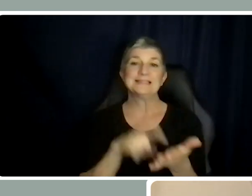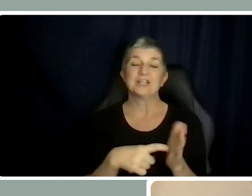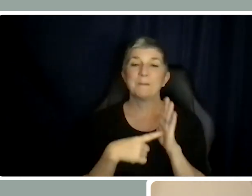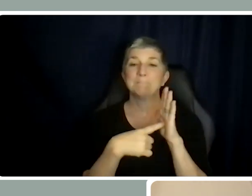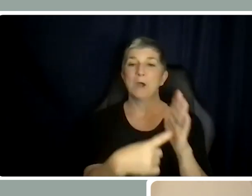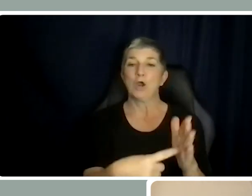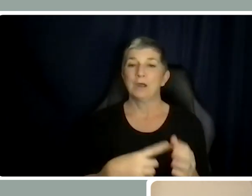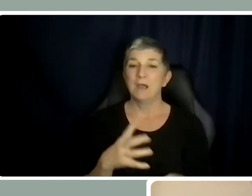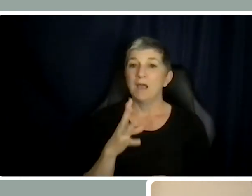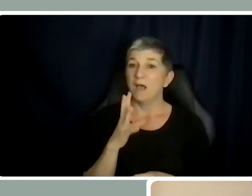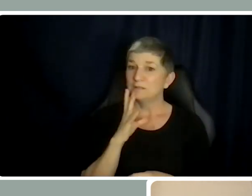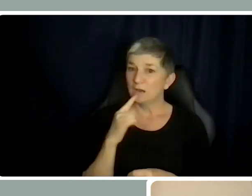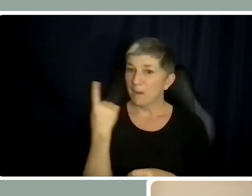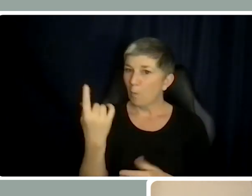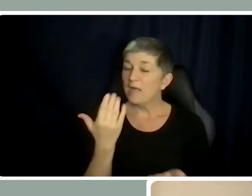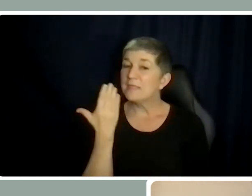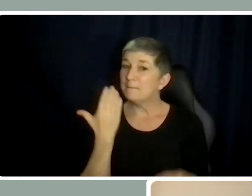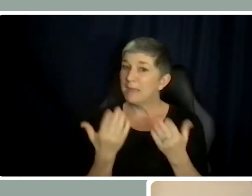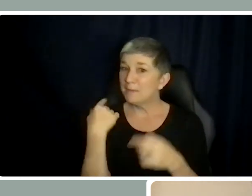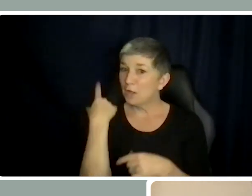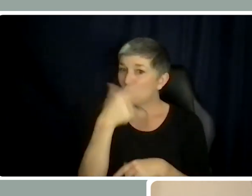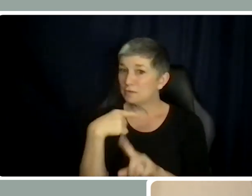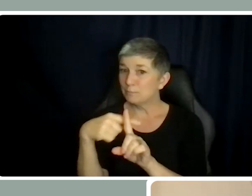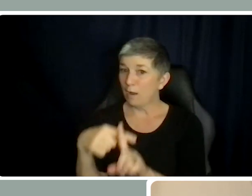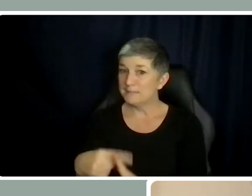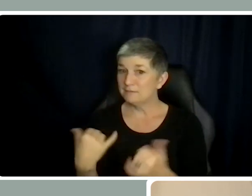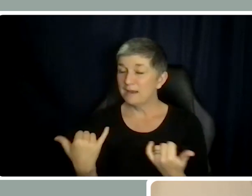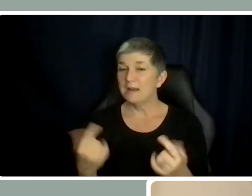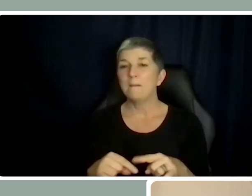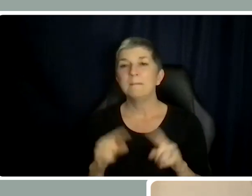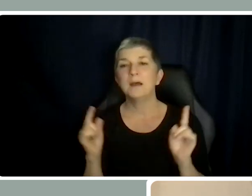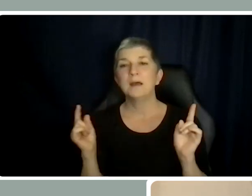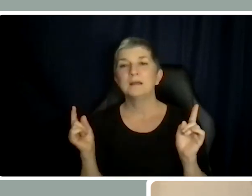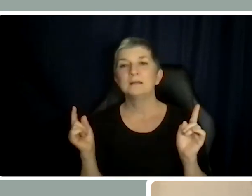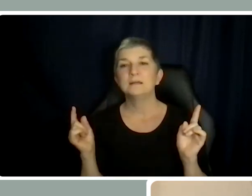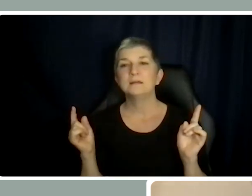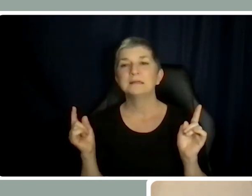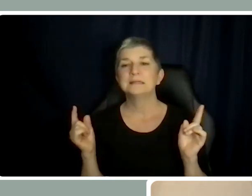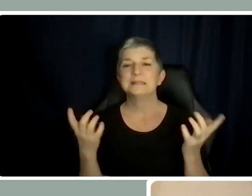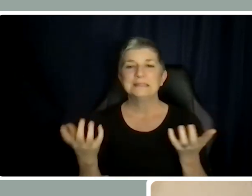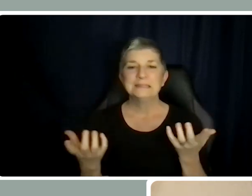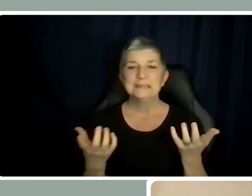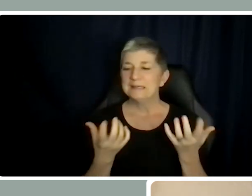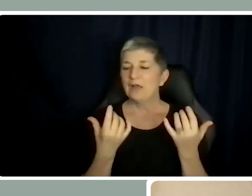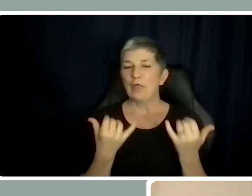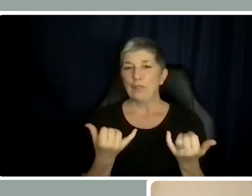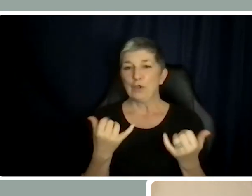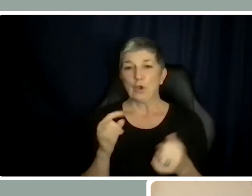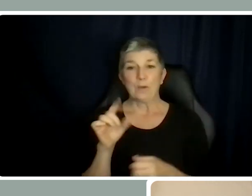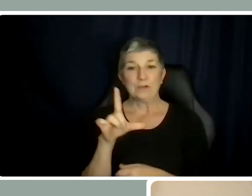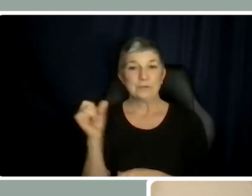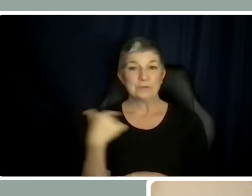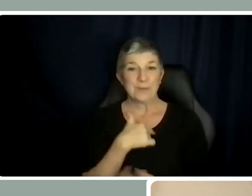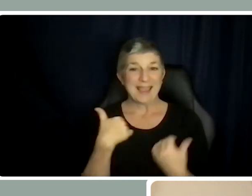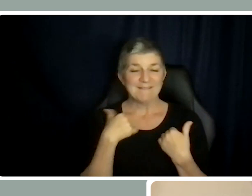And I'll talk about one in a second that looks promising right now. But the current tools that we have are